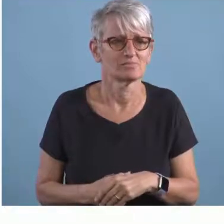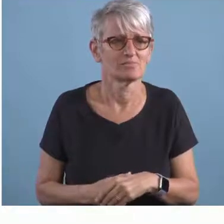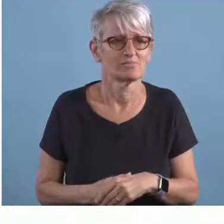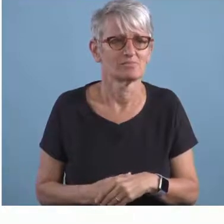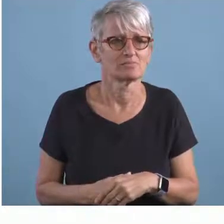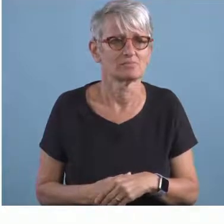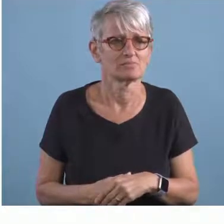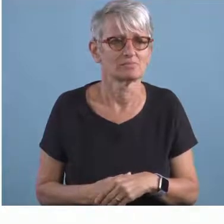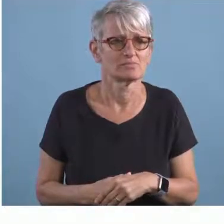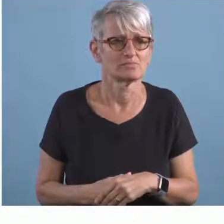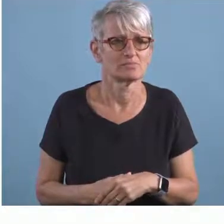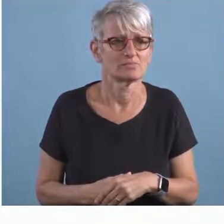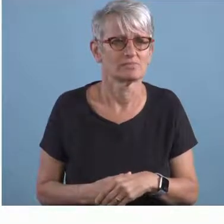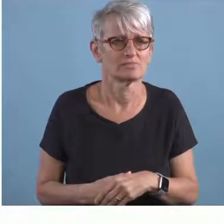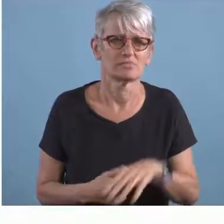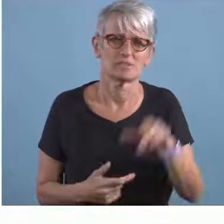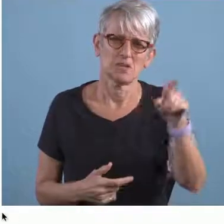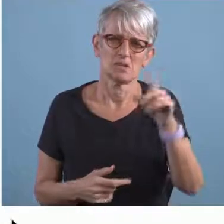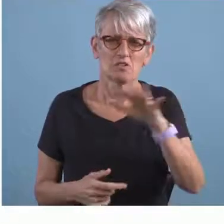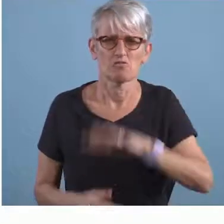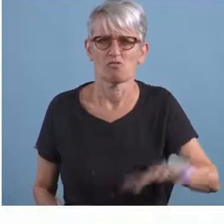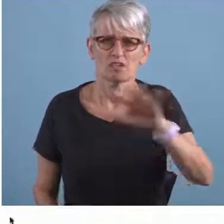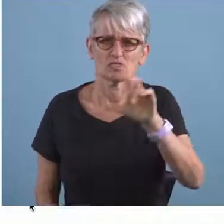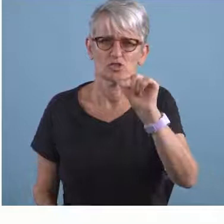And this was about 20 kids.